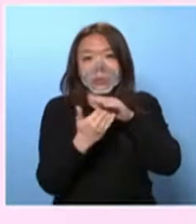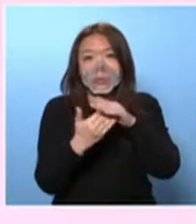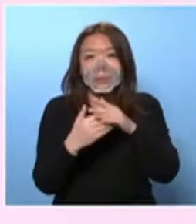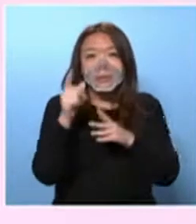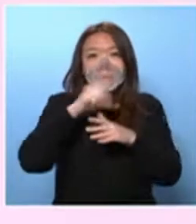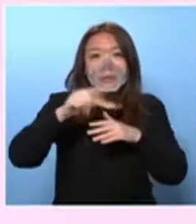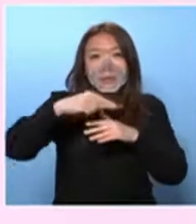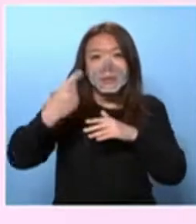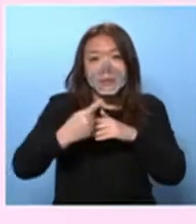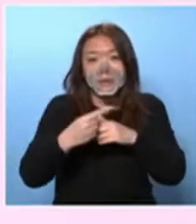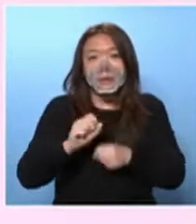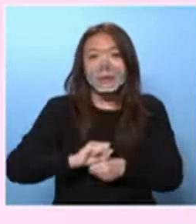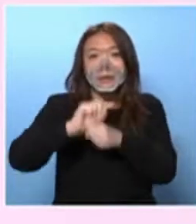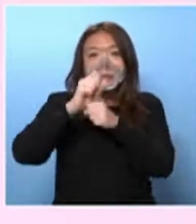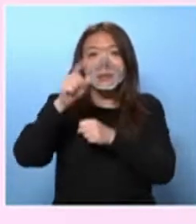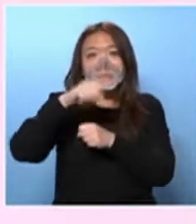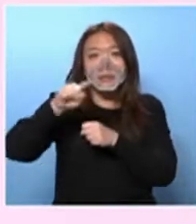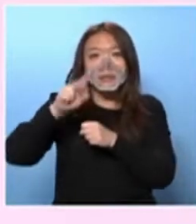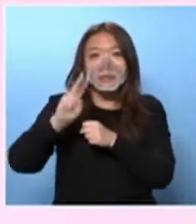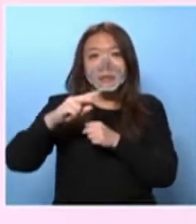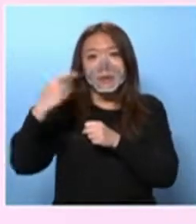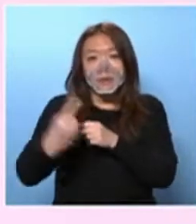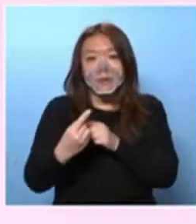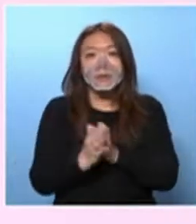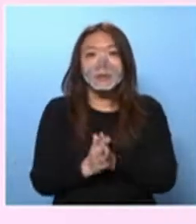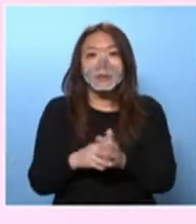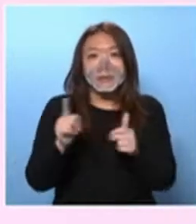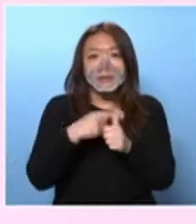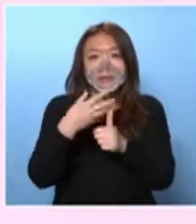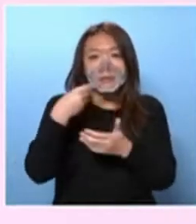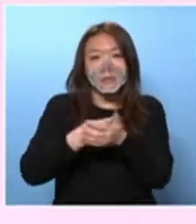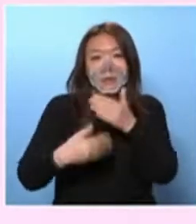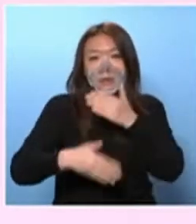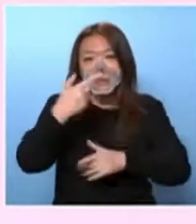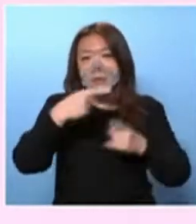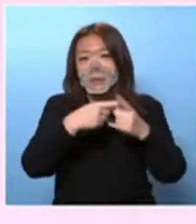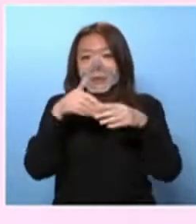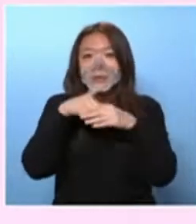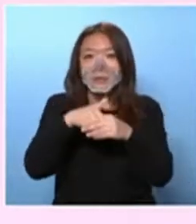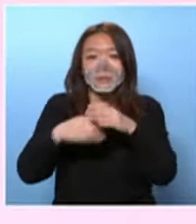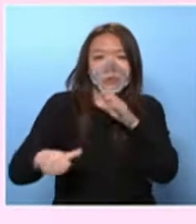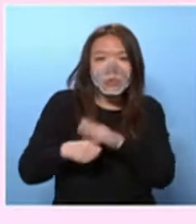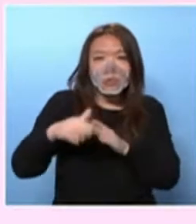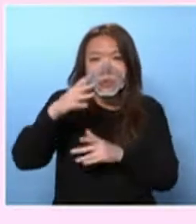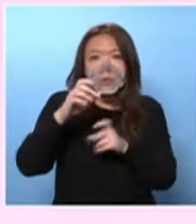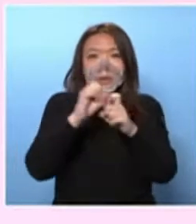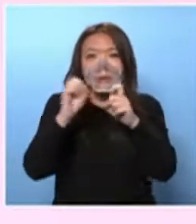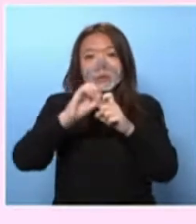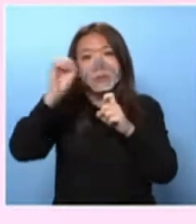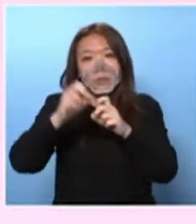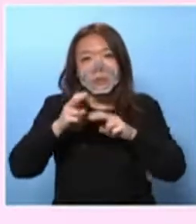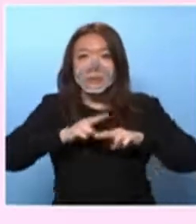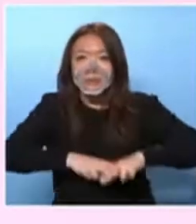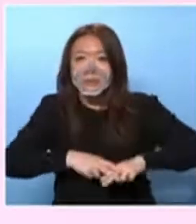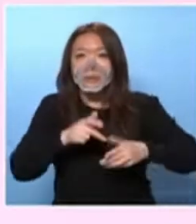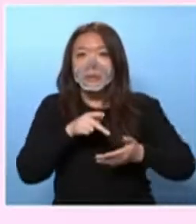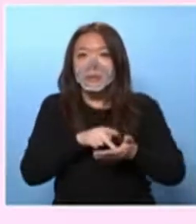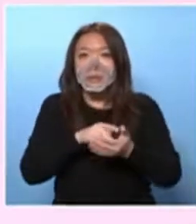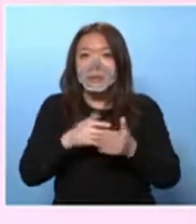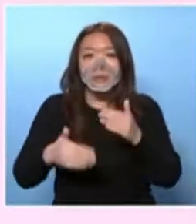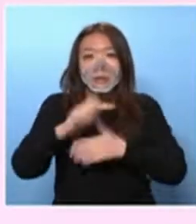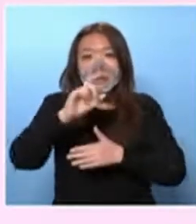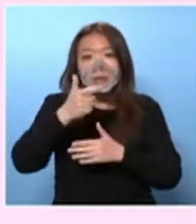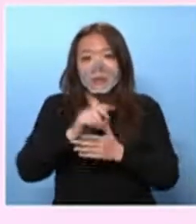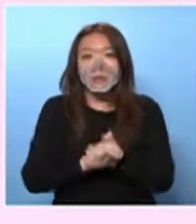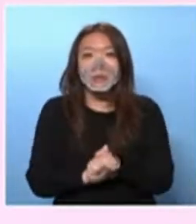the cap on the value of a property eligible for a mortgage loan of a maximum cover of 80% loan-to-value ratio will be raised from $10